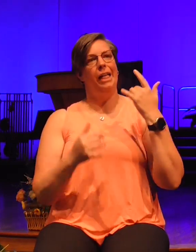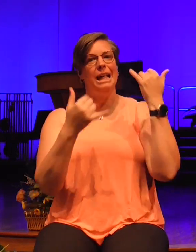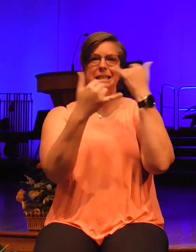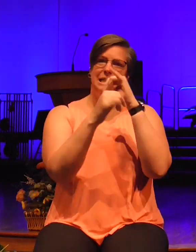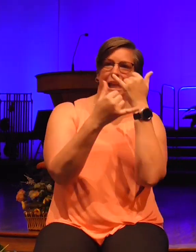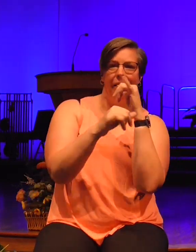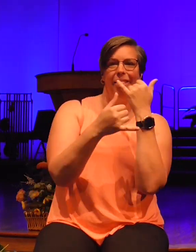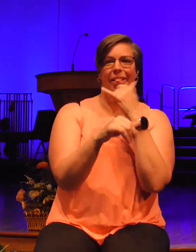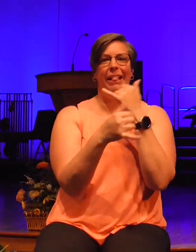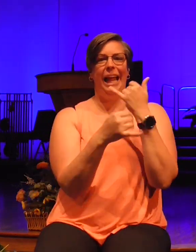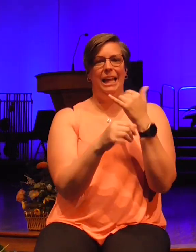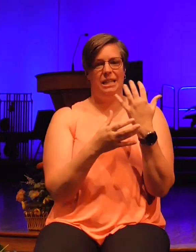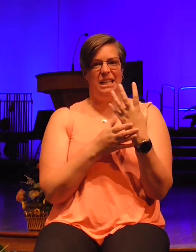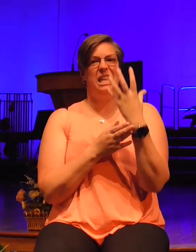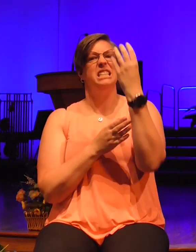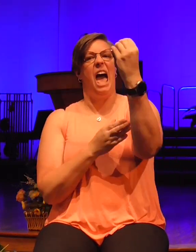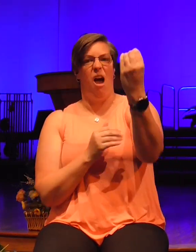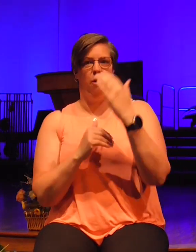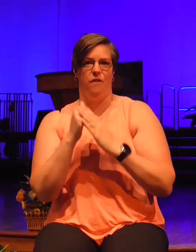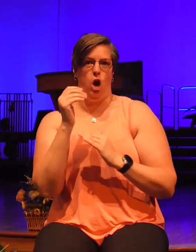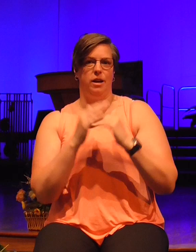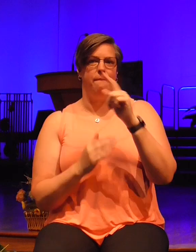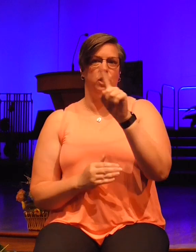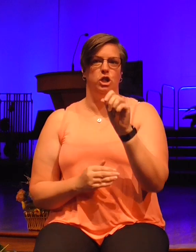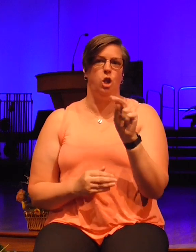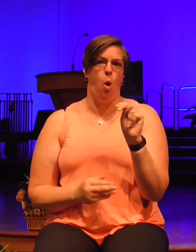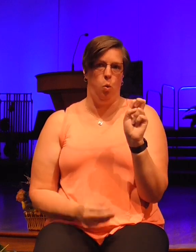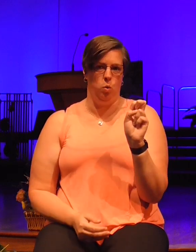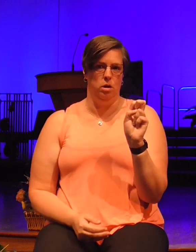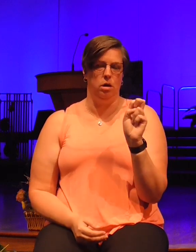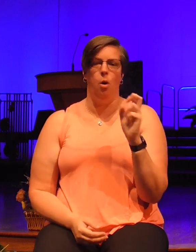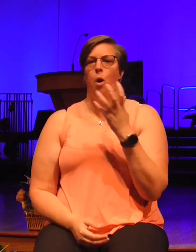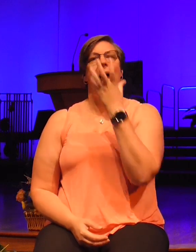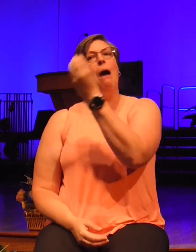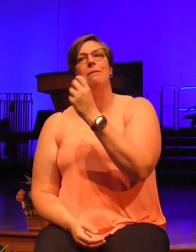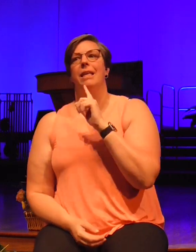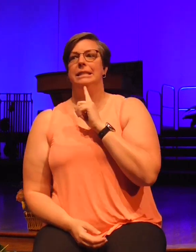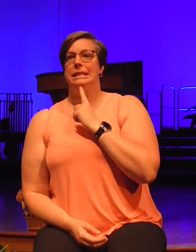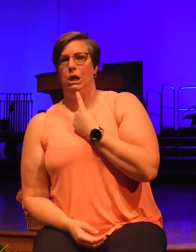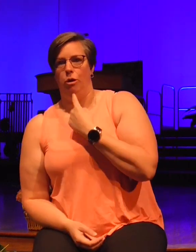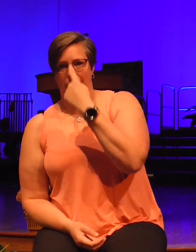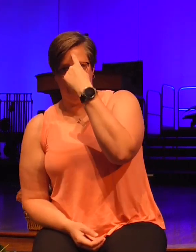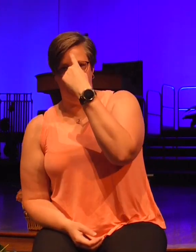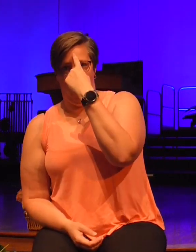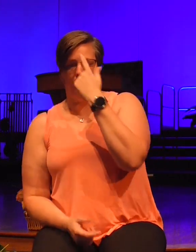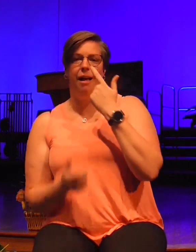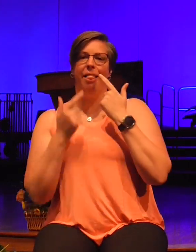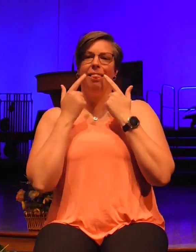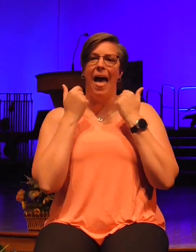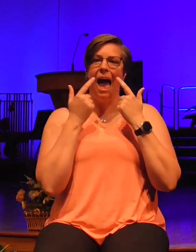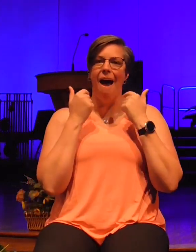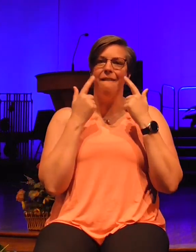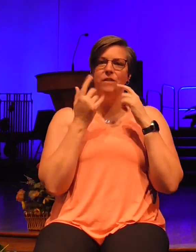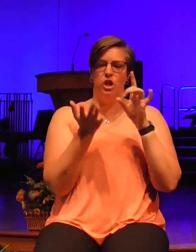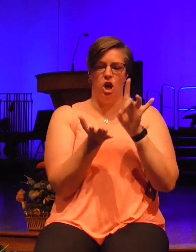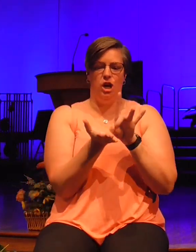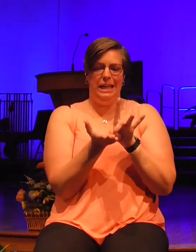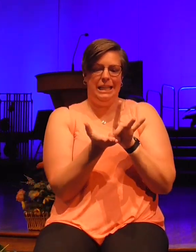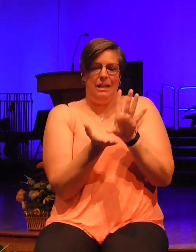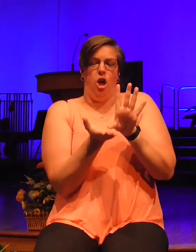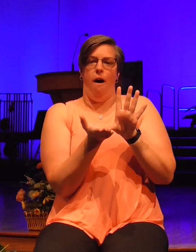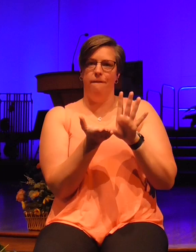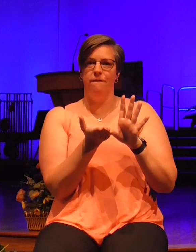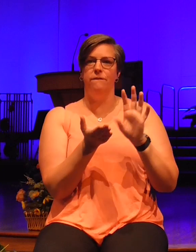questions takes us out of our comfort zone, takes us out of our serious mind. Laughter launches off a bunch of chemistry for